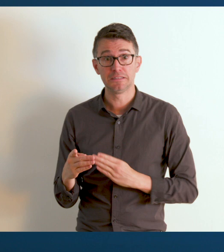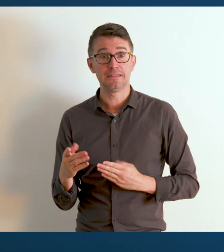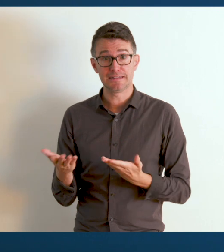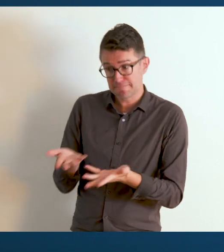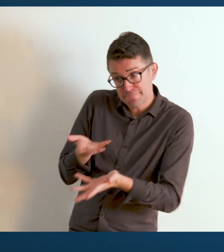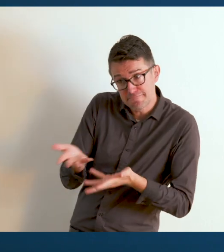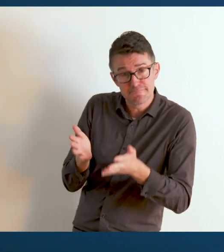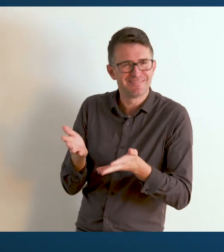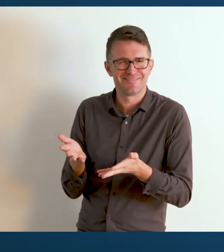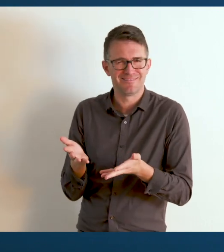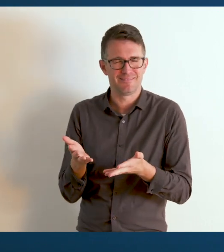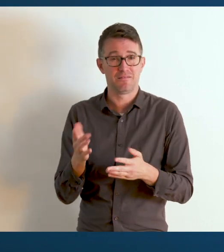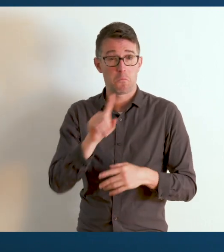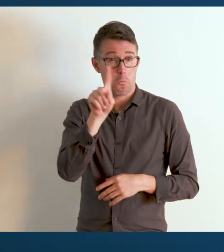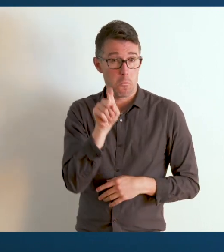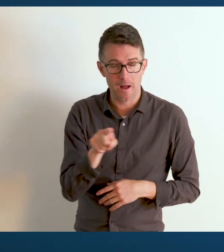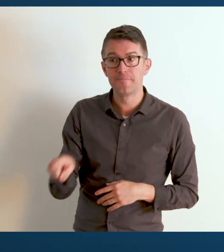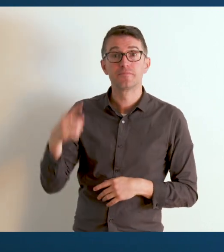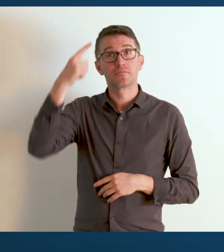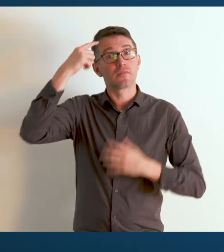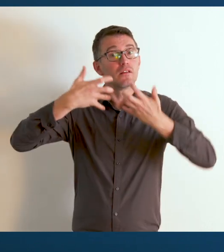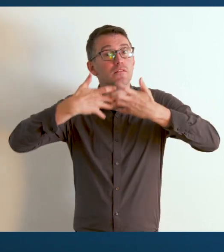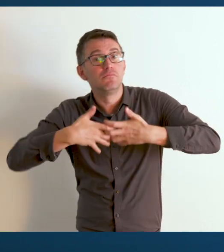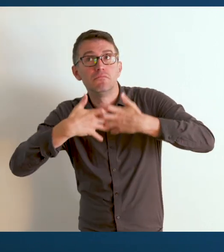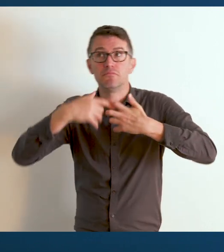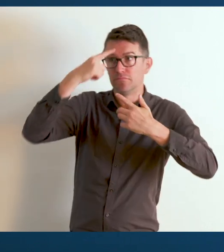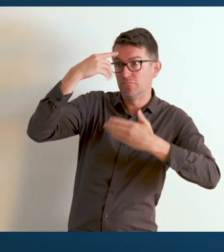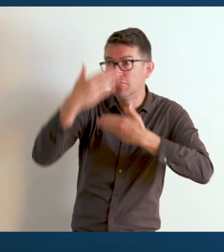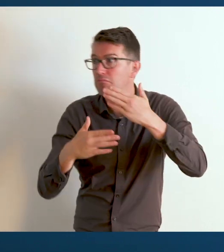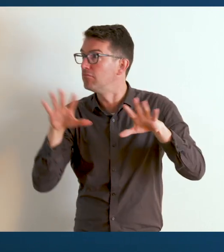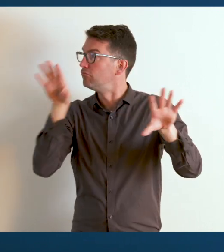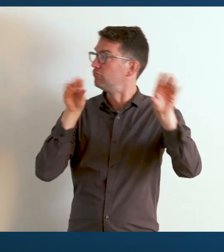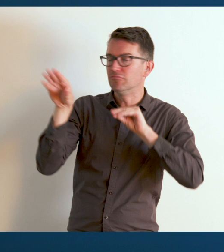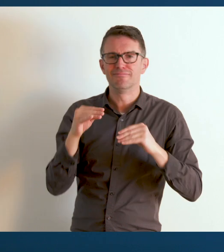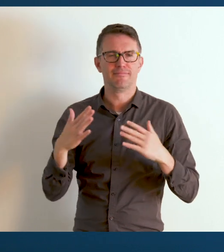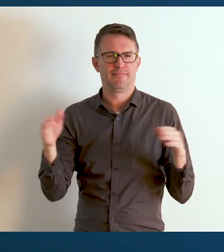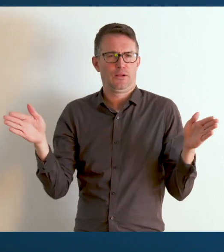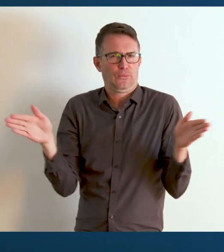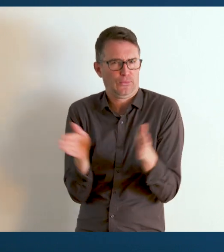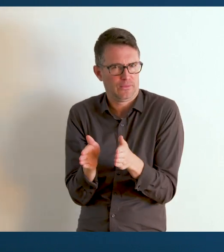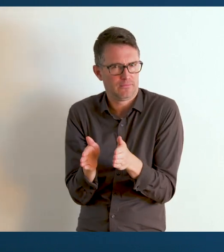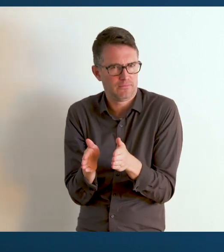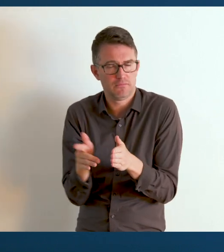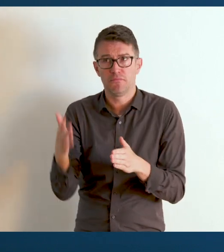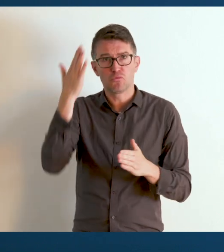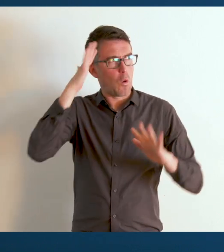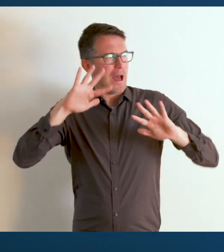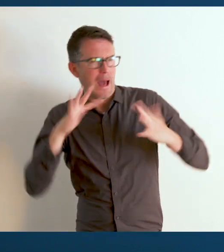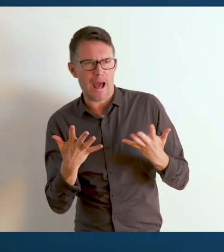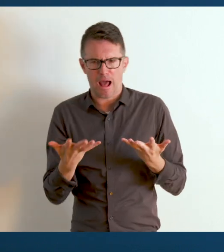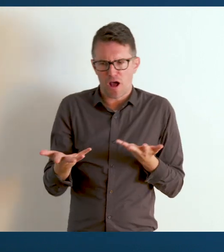disability. They have a limited cognitive ability to understand the questions and the response patterns